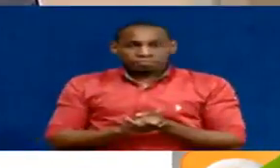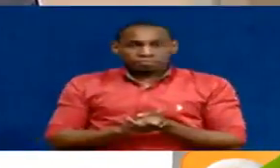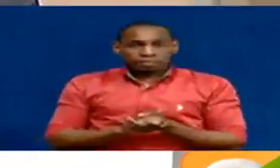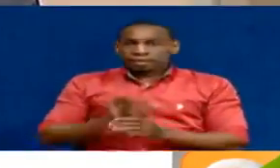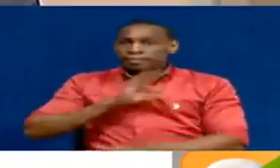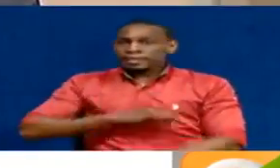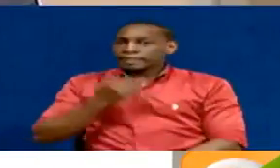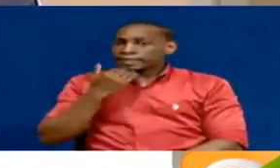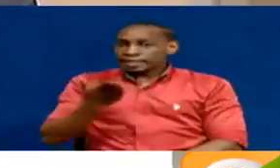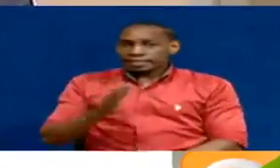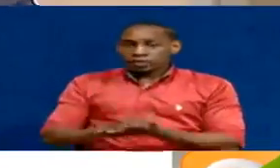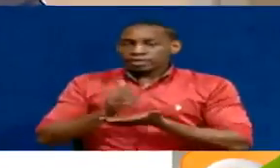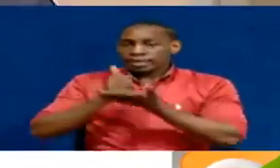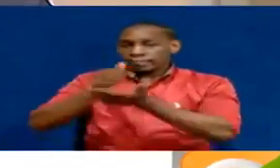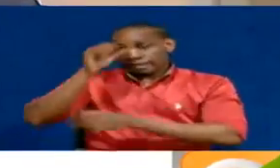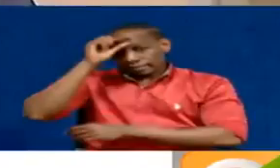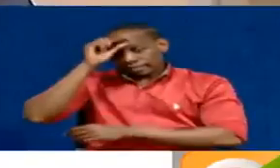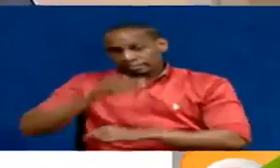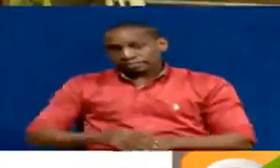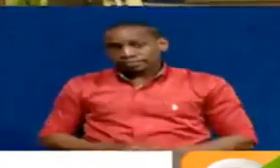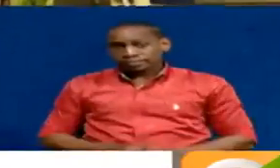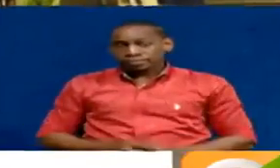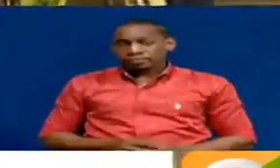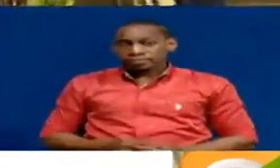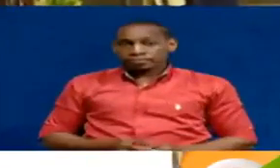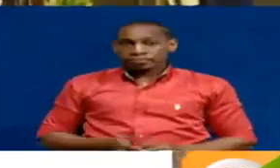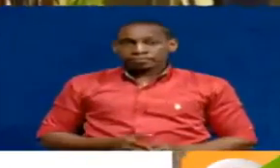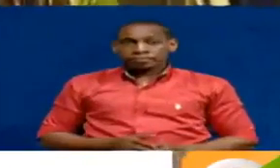did not benefit from the interventions.